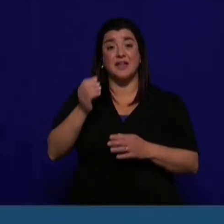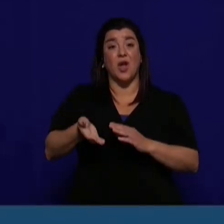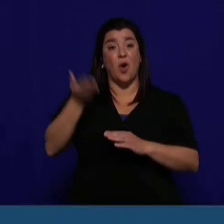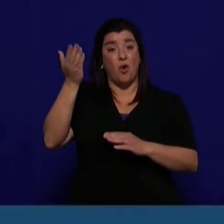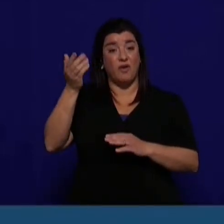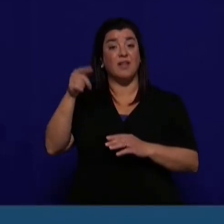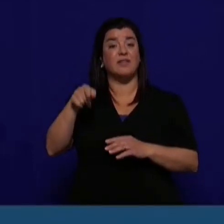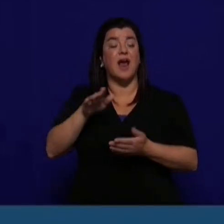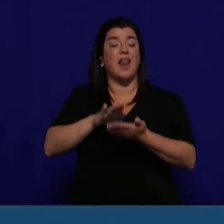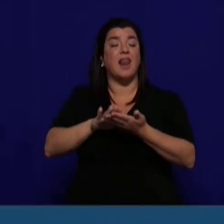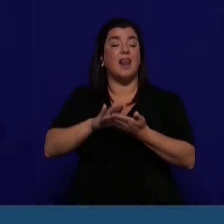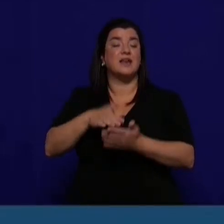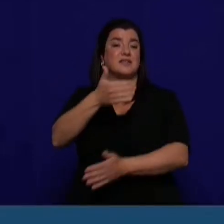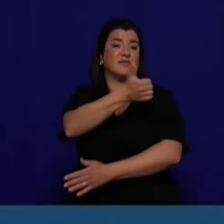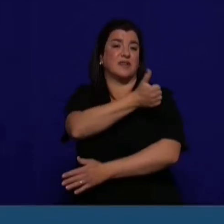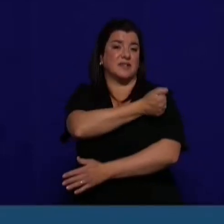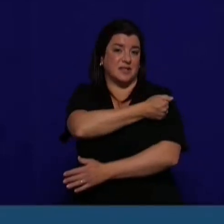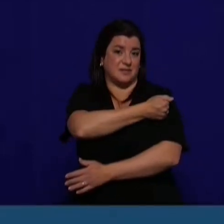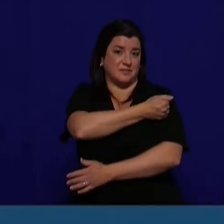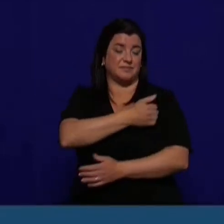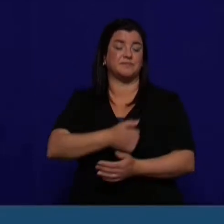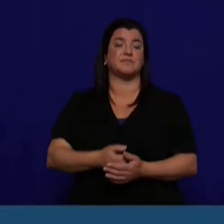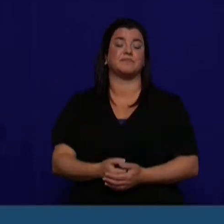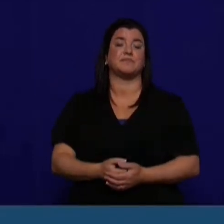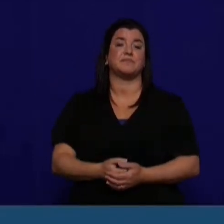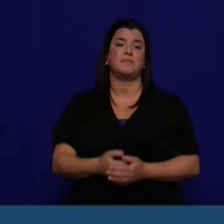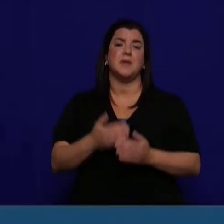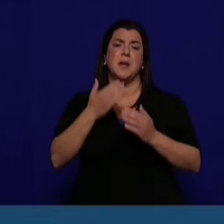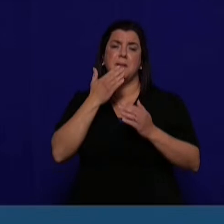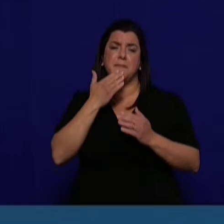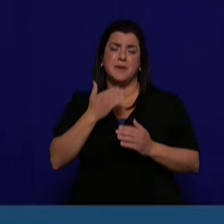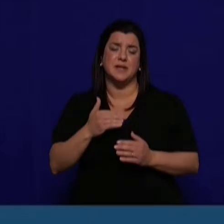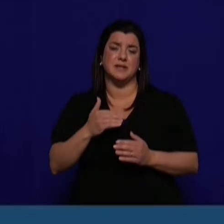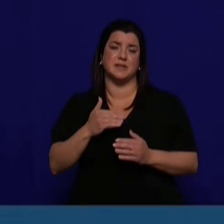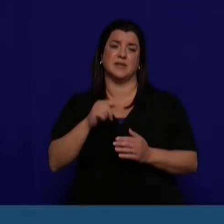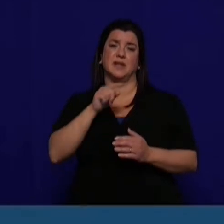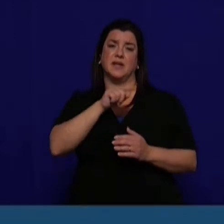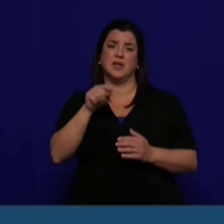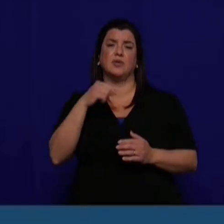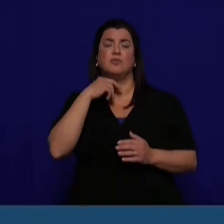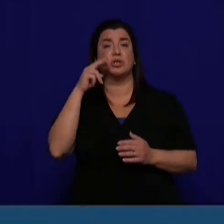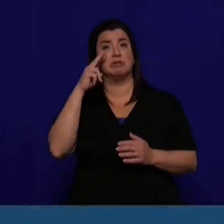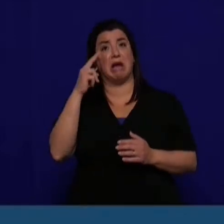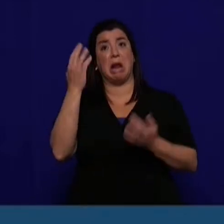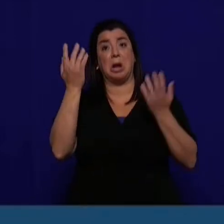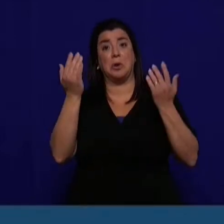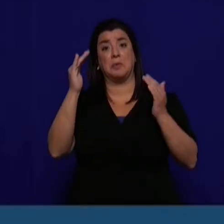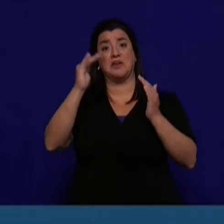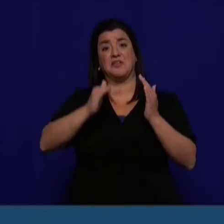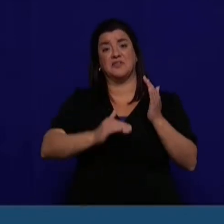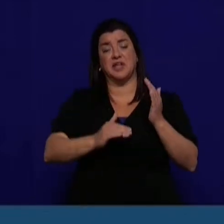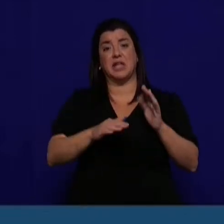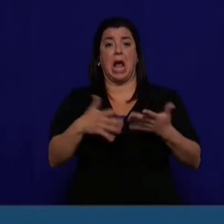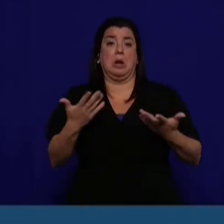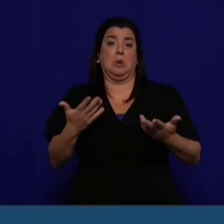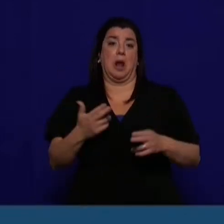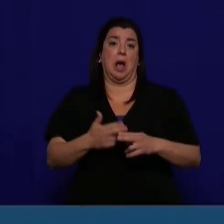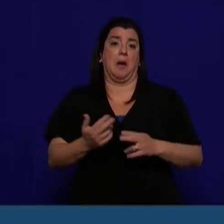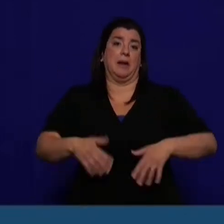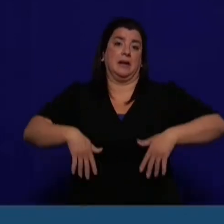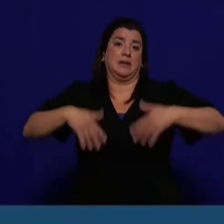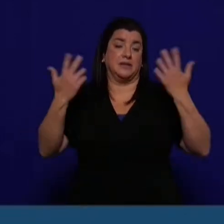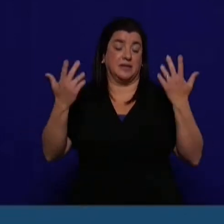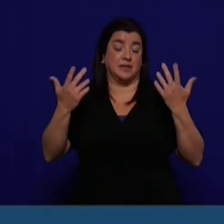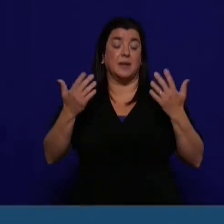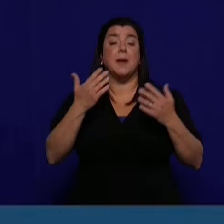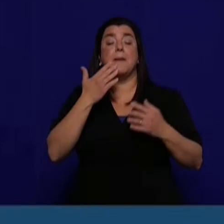Importanti avolja naqsu n-numri. Bħalissa is-sorveljanza rridu nkomplu nsaħħuha iktar għaliex huwa iktar importanti li l-każijiet kollha